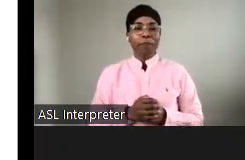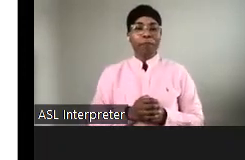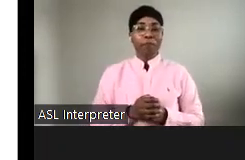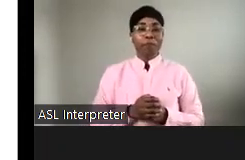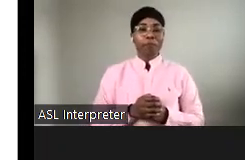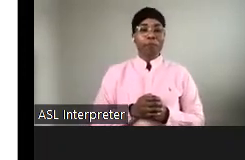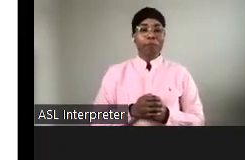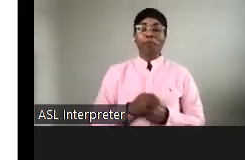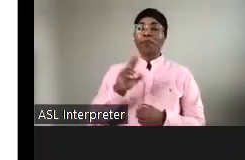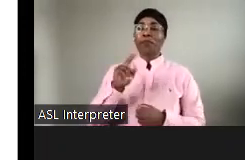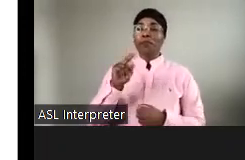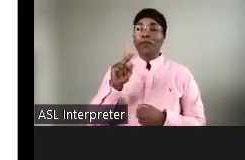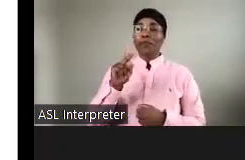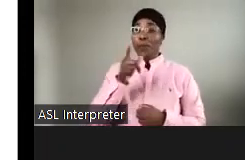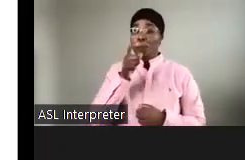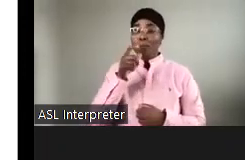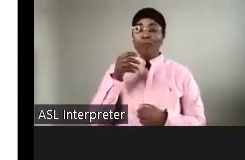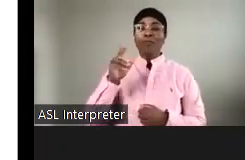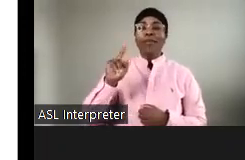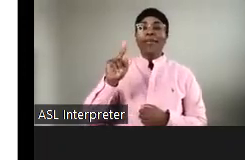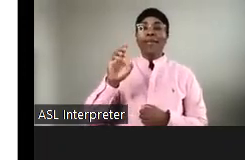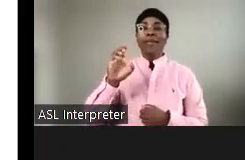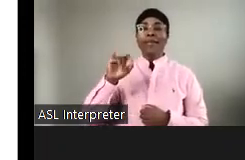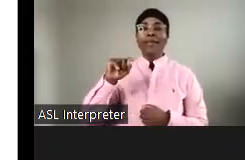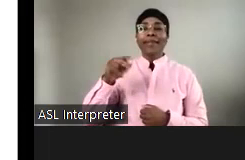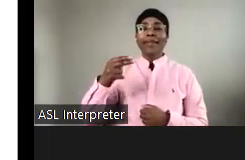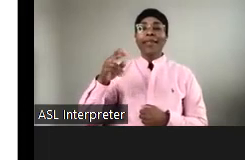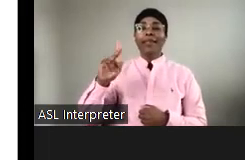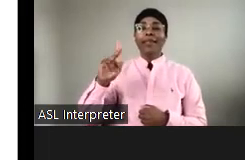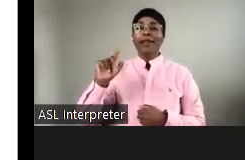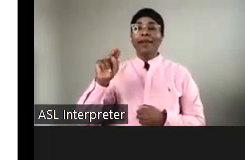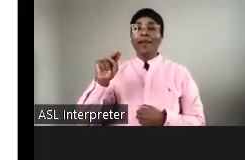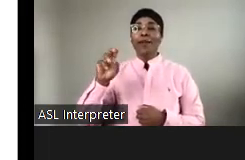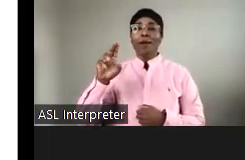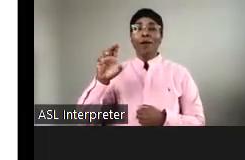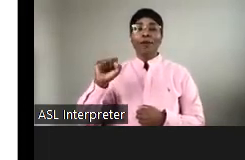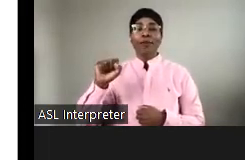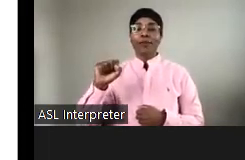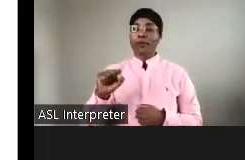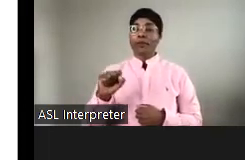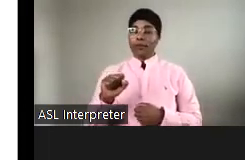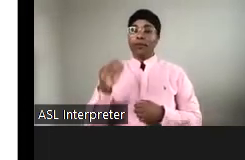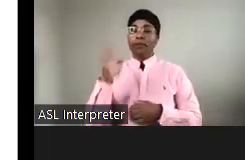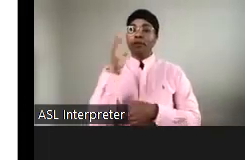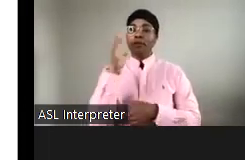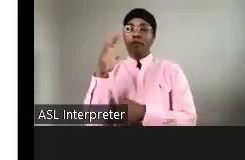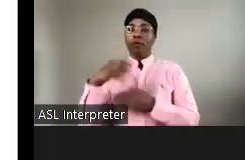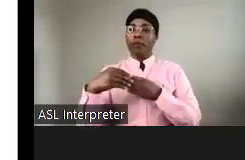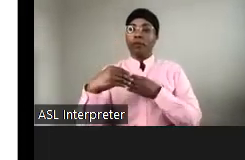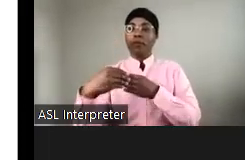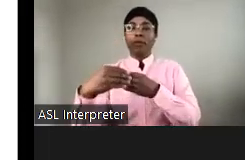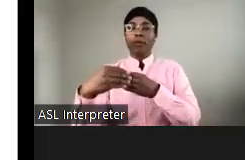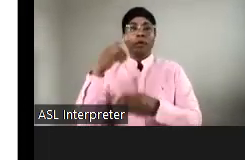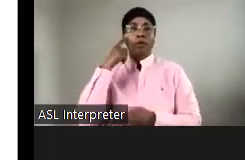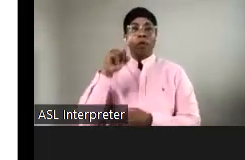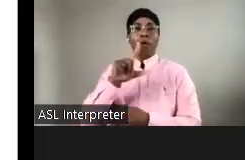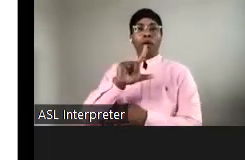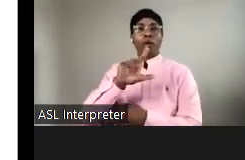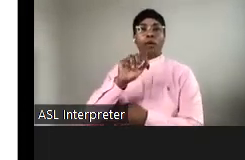And then Keith Karnes is the forestry director for the Leech Lake Band of Ojibwe in northern